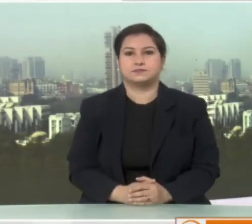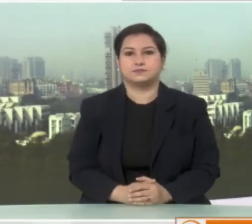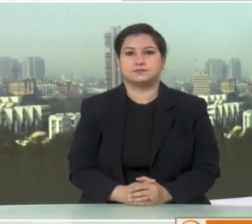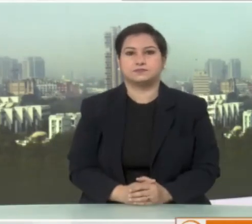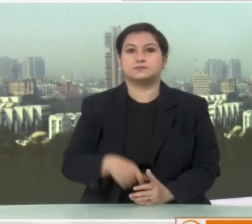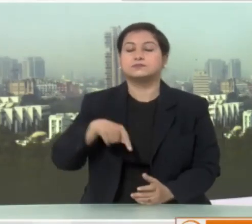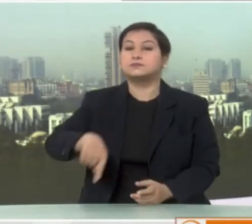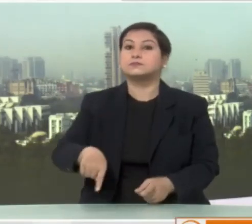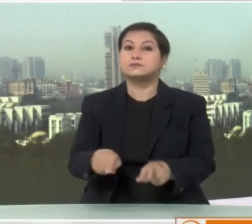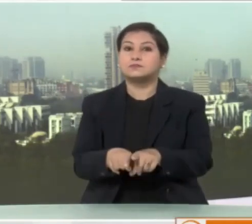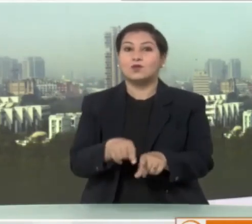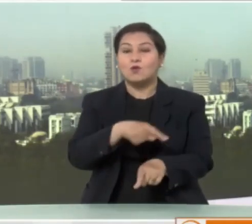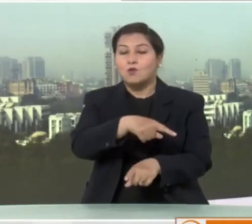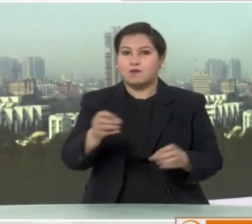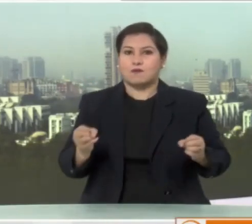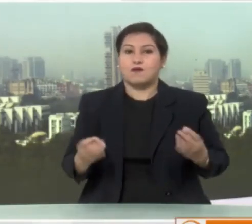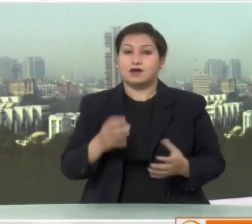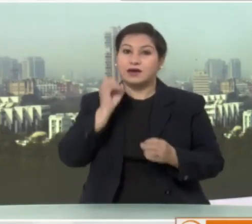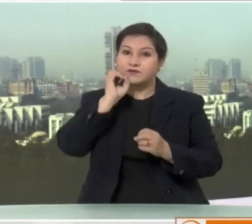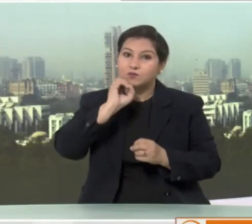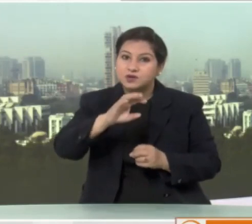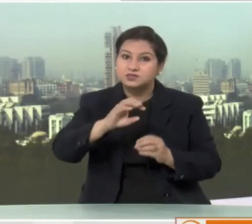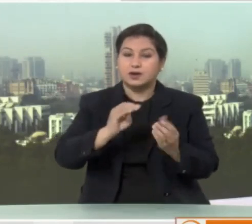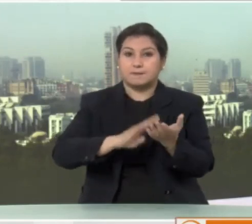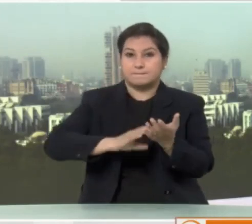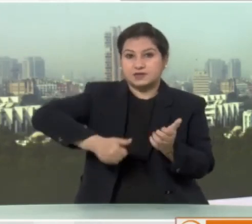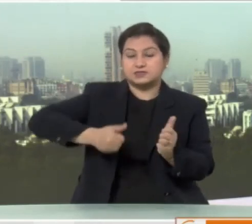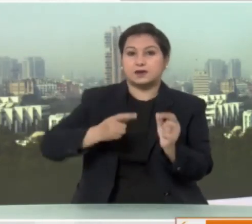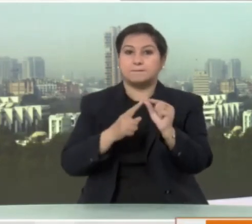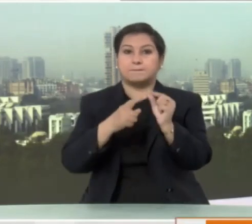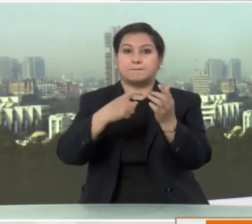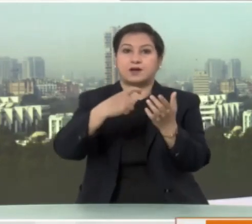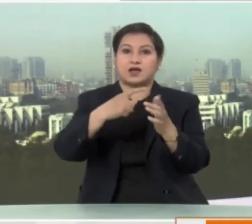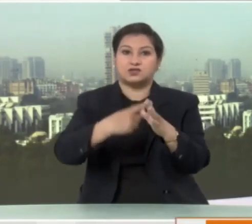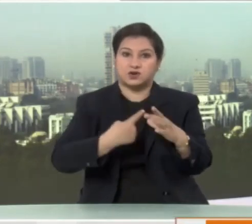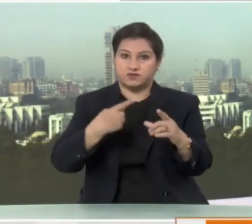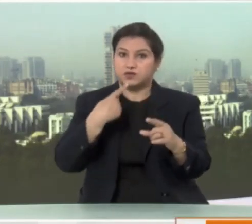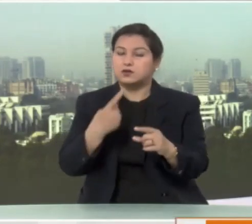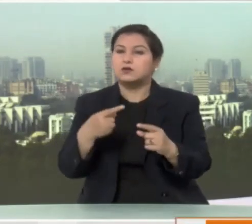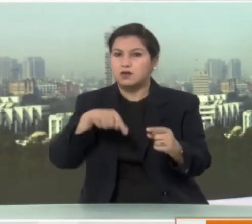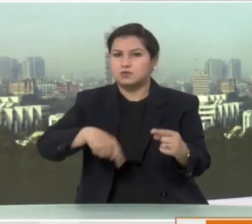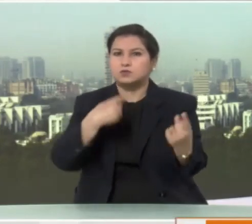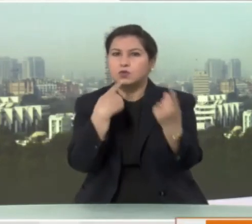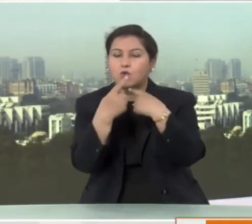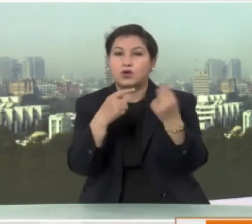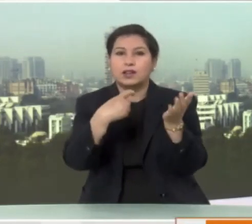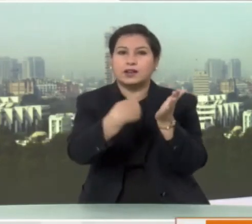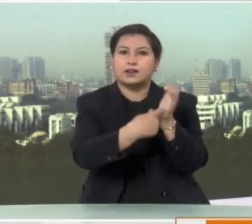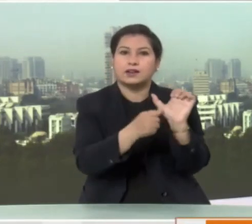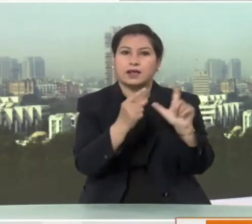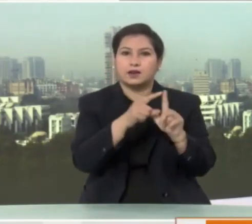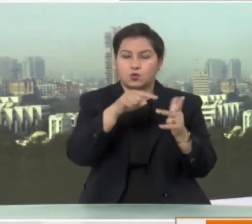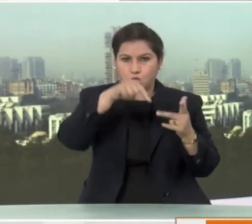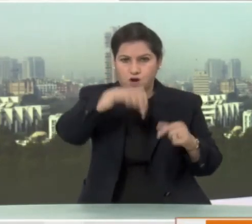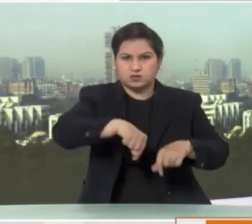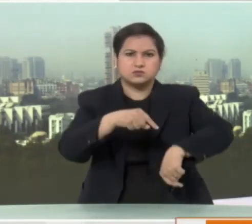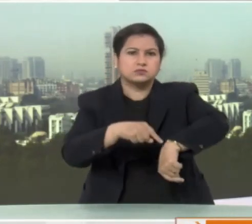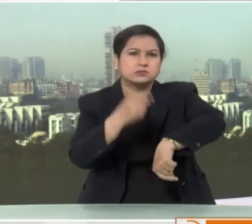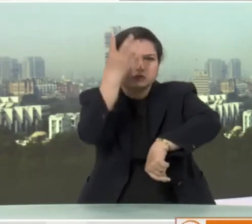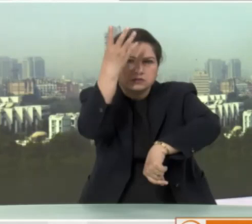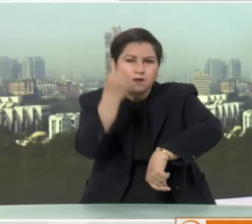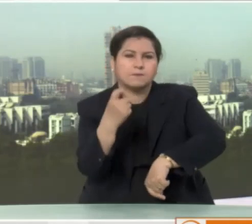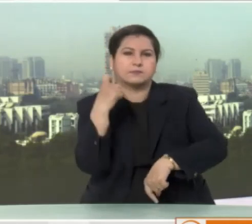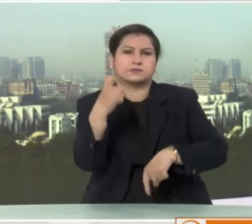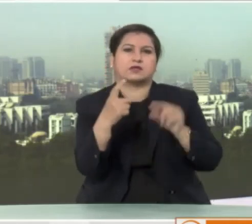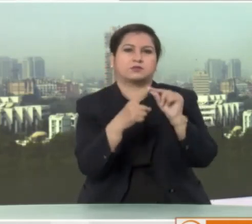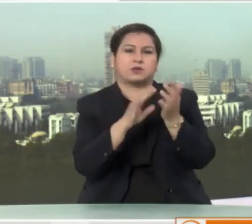In a unique outreach initiative, Information and Broadcasting Minister Prakash Javadekar will talk to community radios in the country at